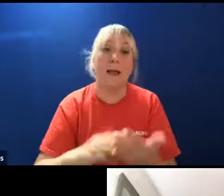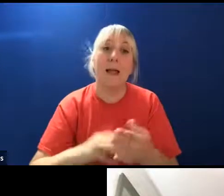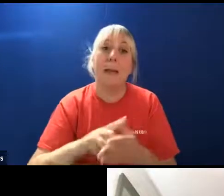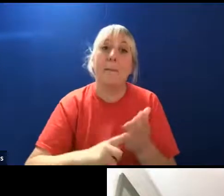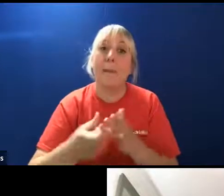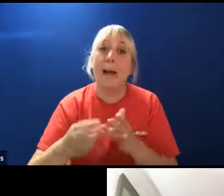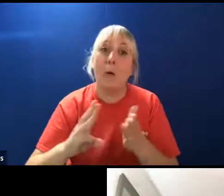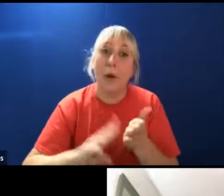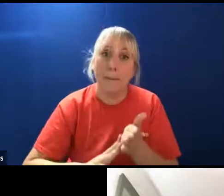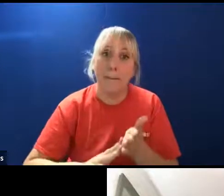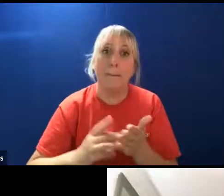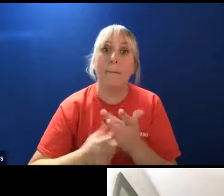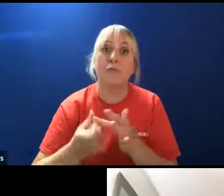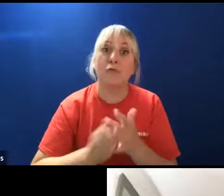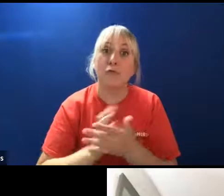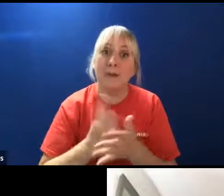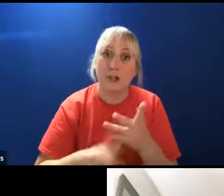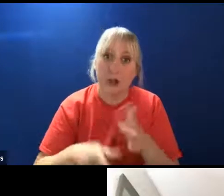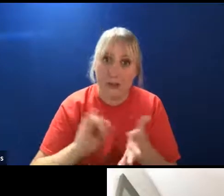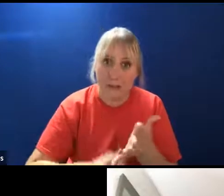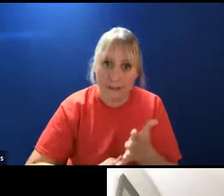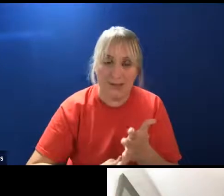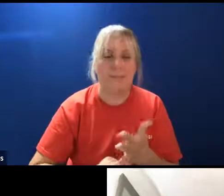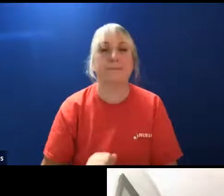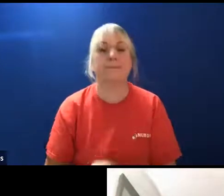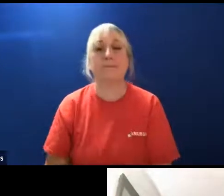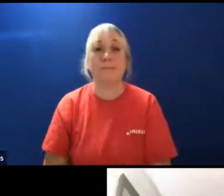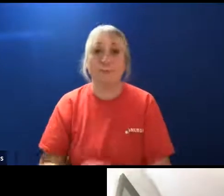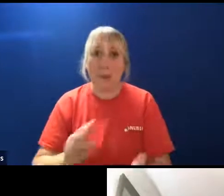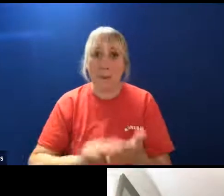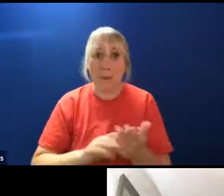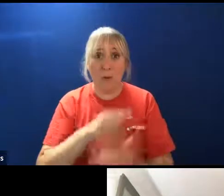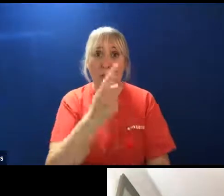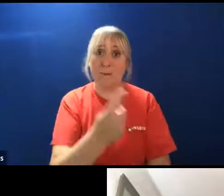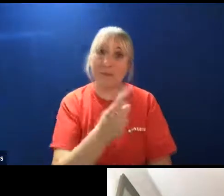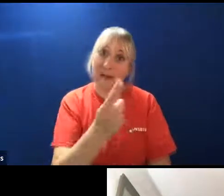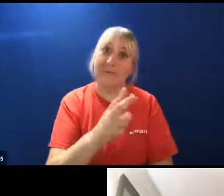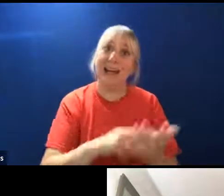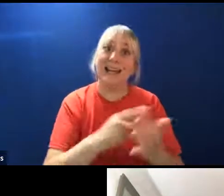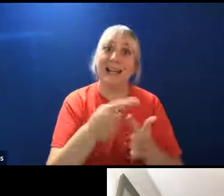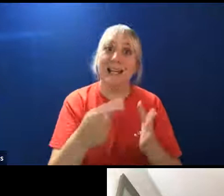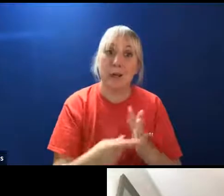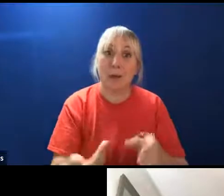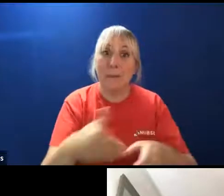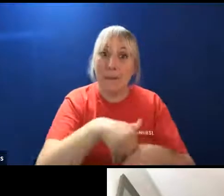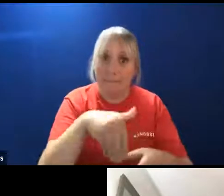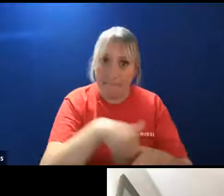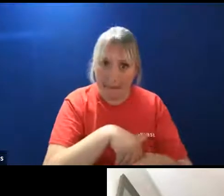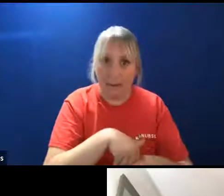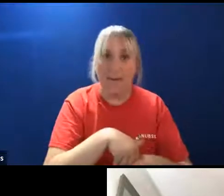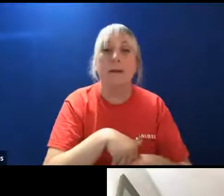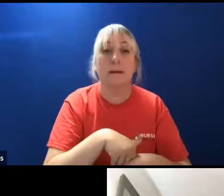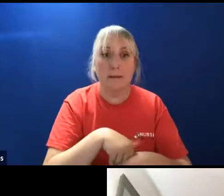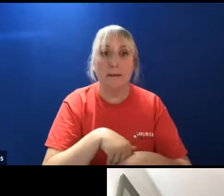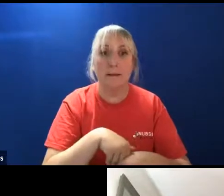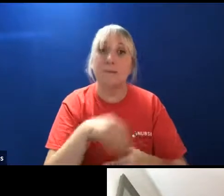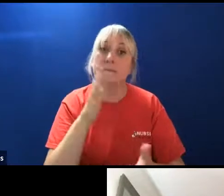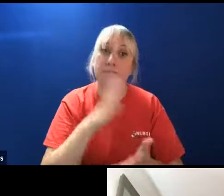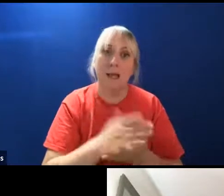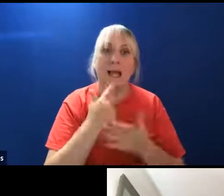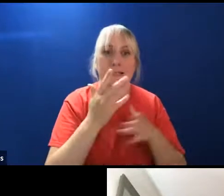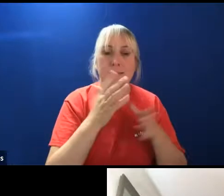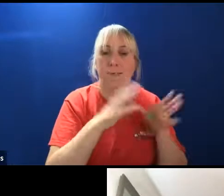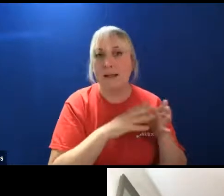Richards. Malcolm is another NEU member who's participated in delegation to Cuba